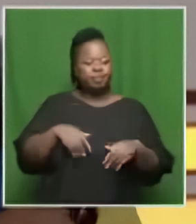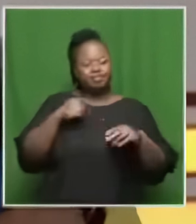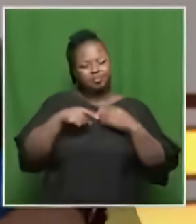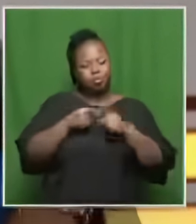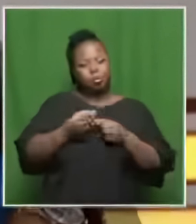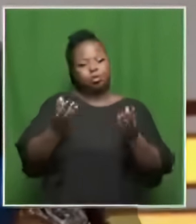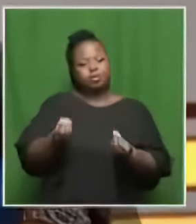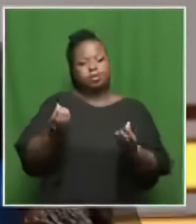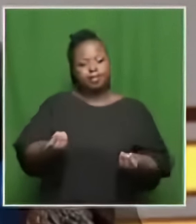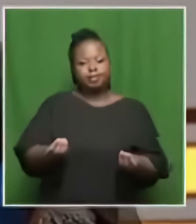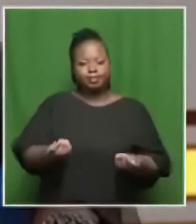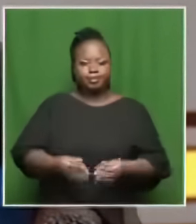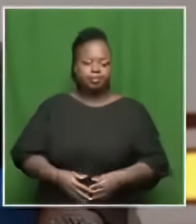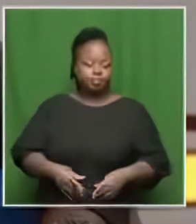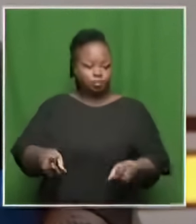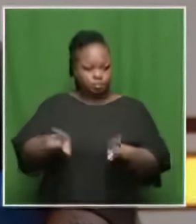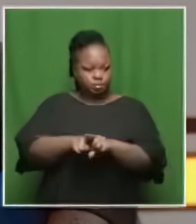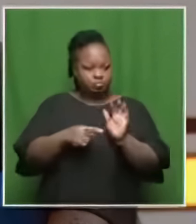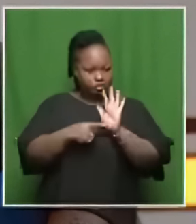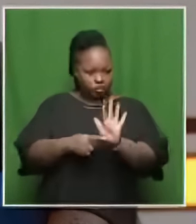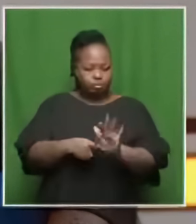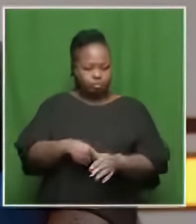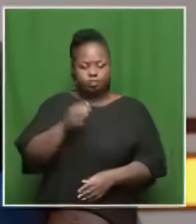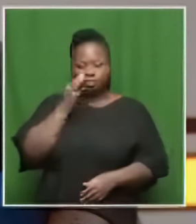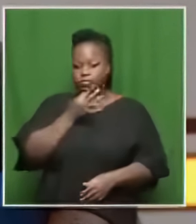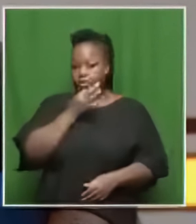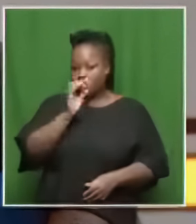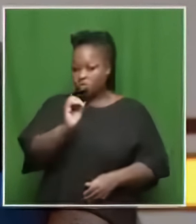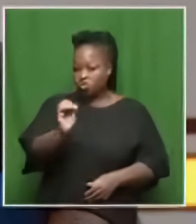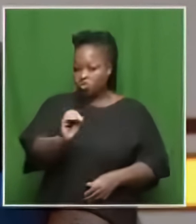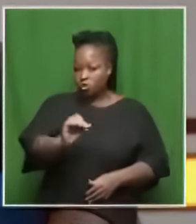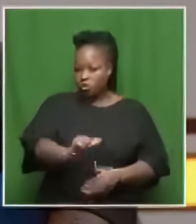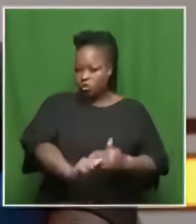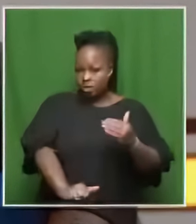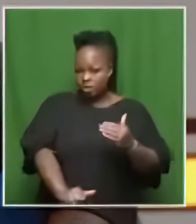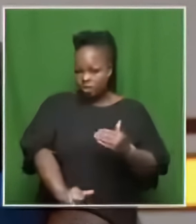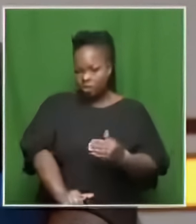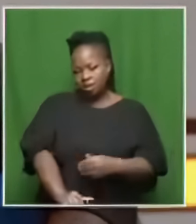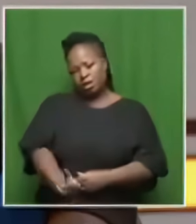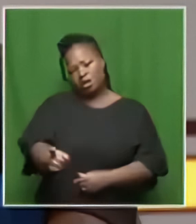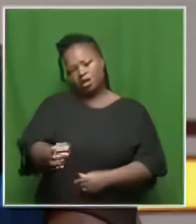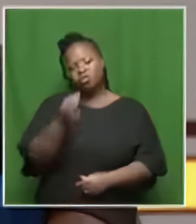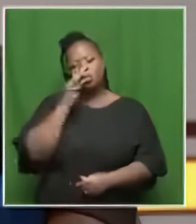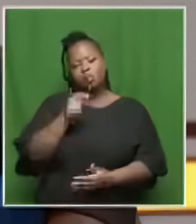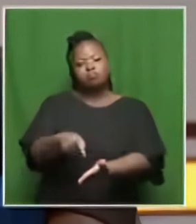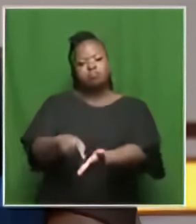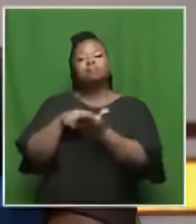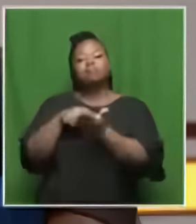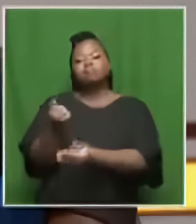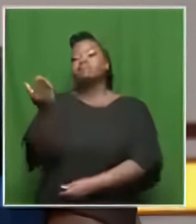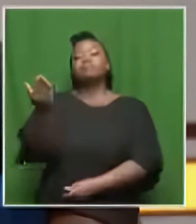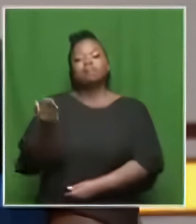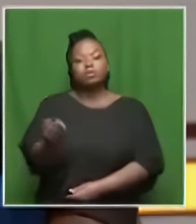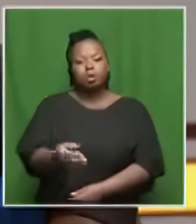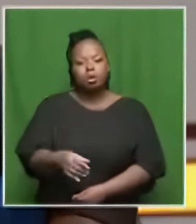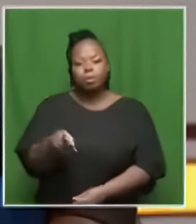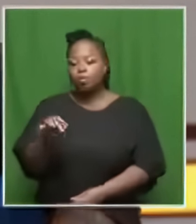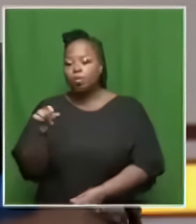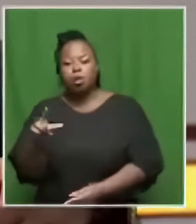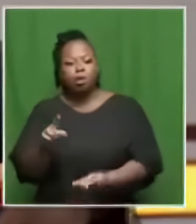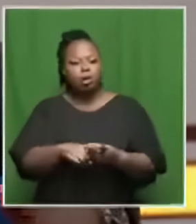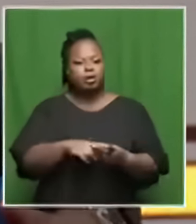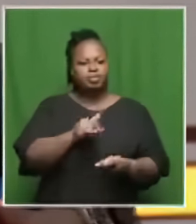numbers. And for instance, I'm saying to you, October, already we're saying Sapina, Paul O'Sullivan, and Brown